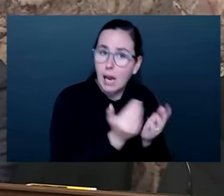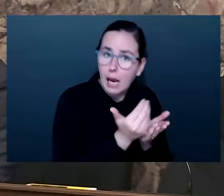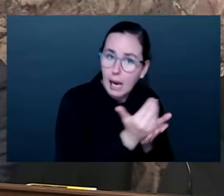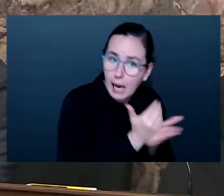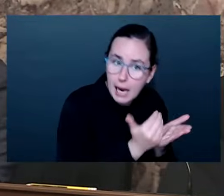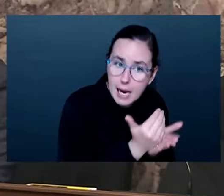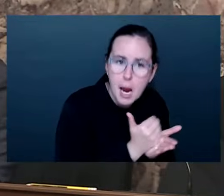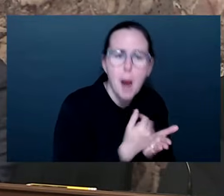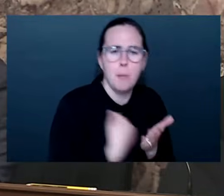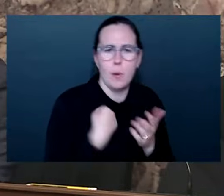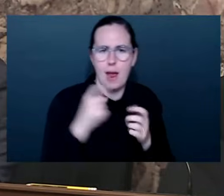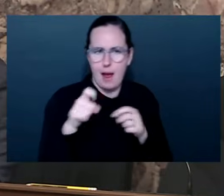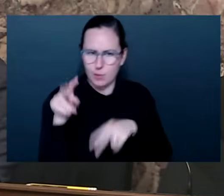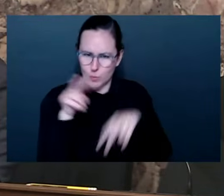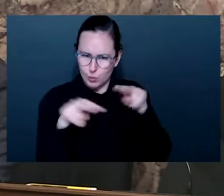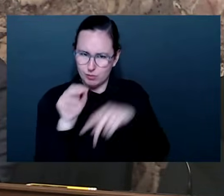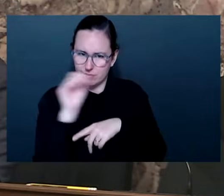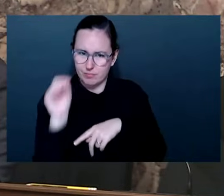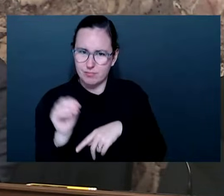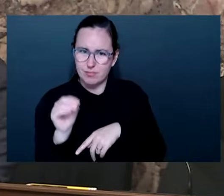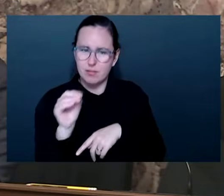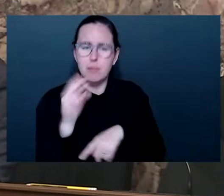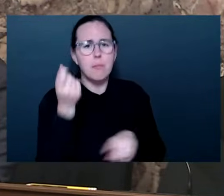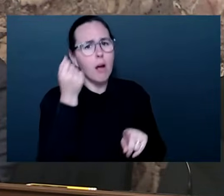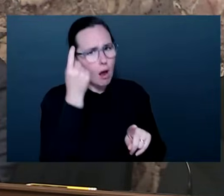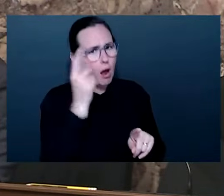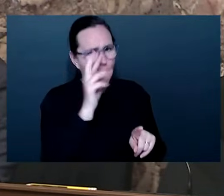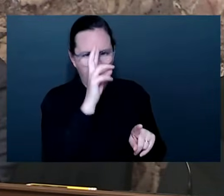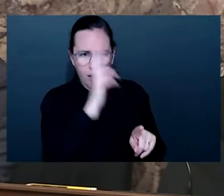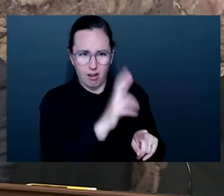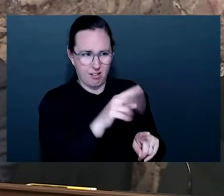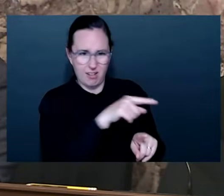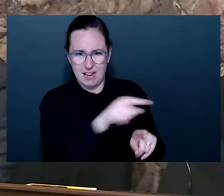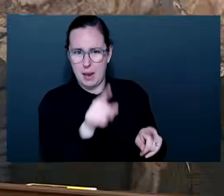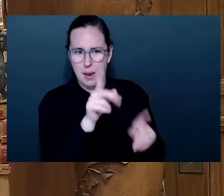valuable offer that we have on the table, and we'd like to get back to negotiating.